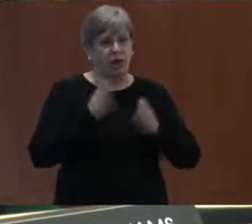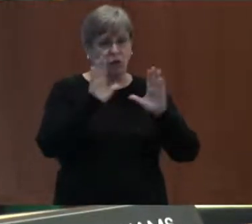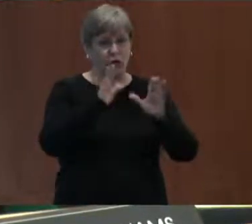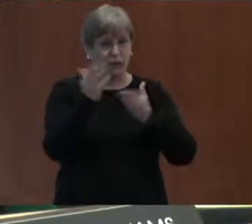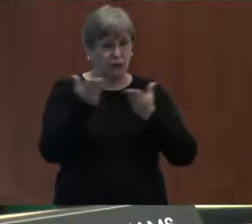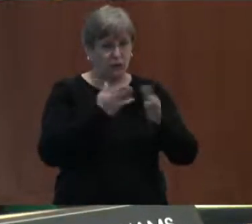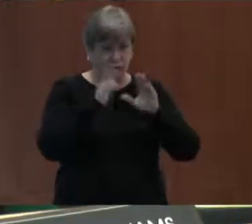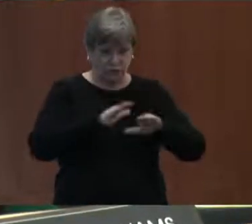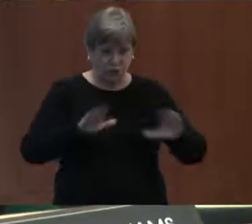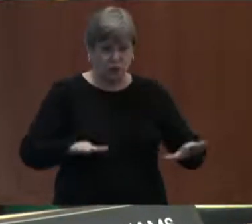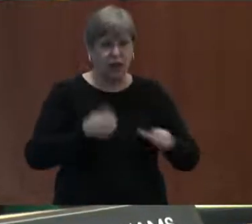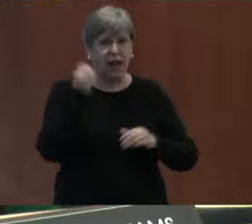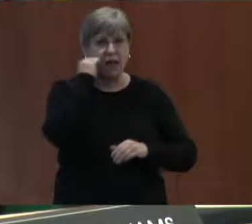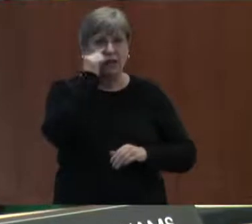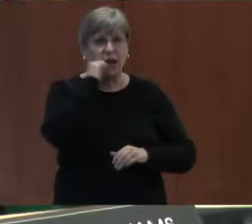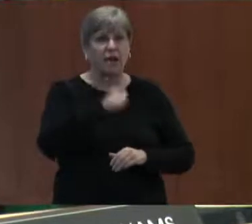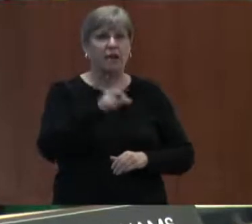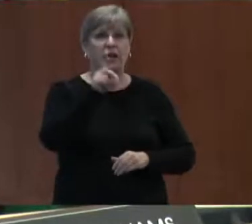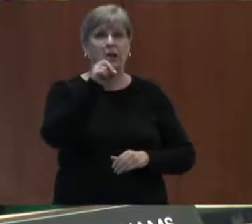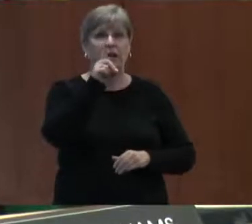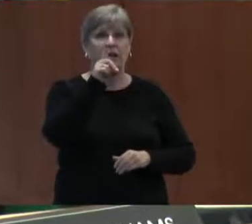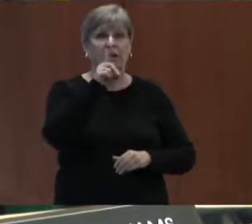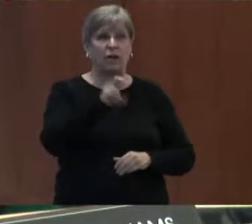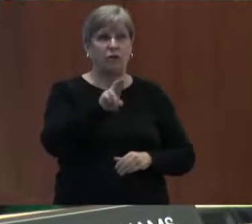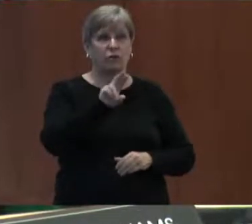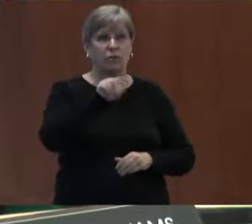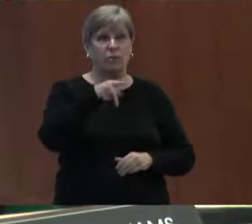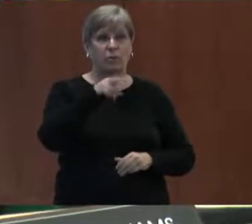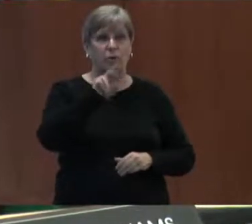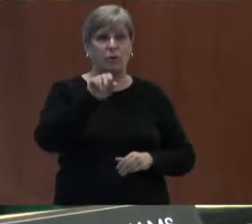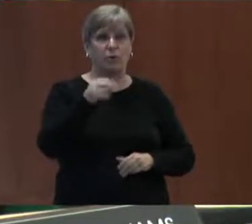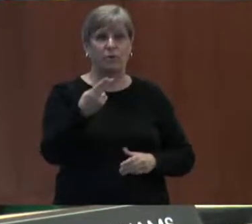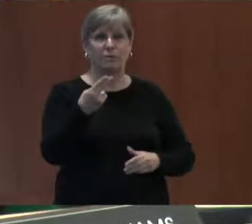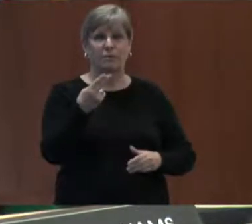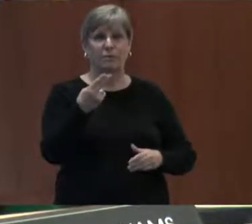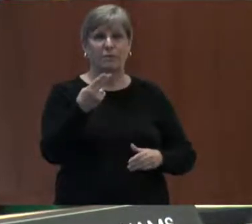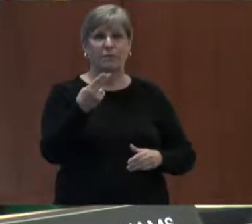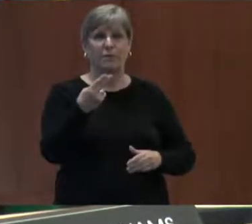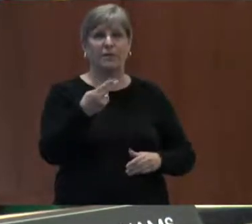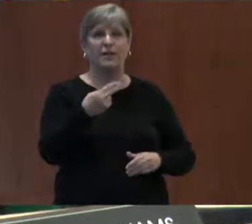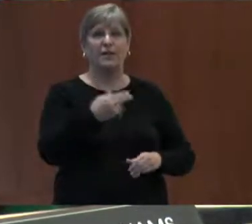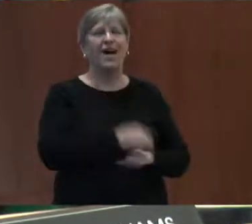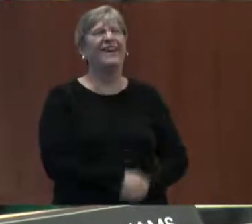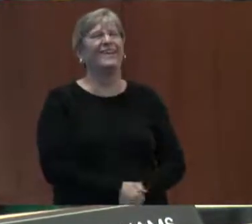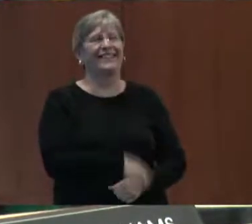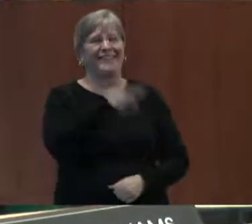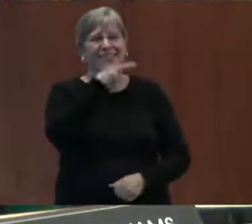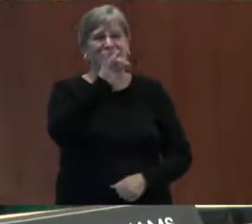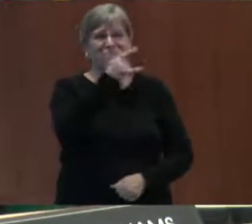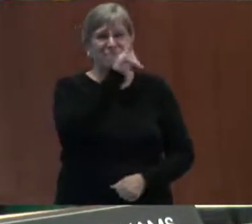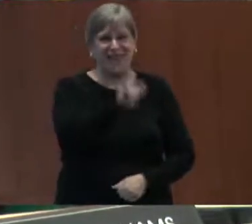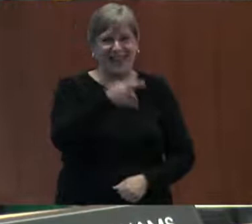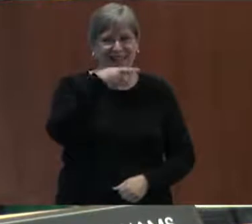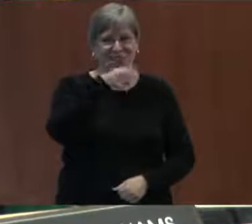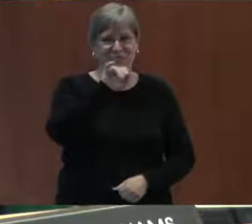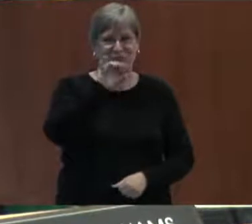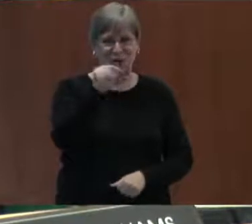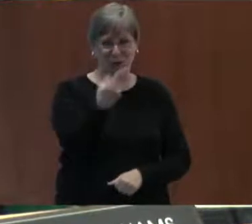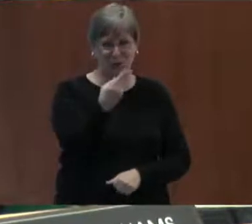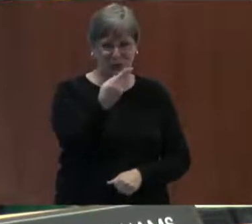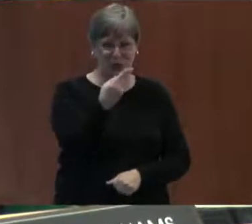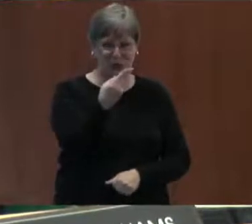children every day. I've asked Dr. Pugh, Peggy Pugh, to make